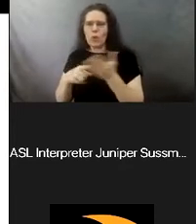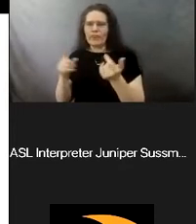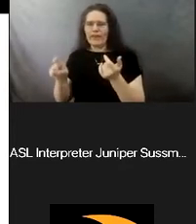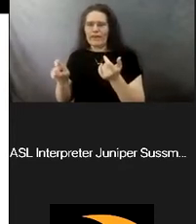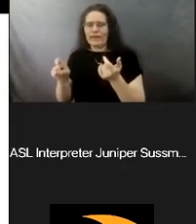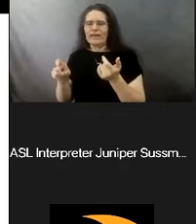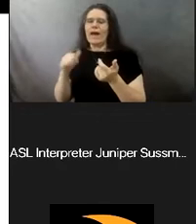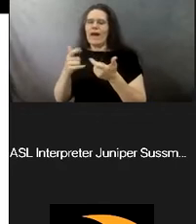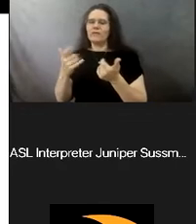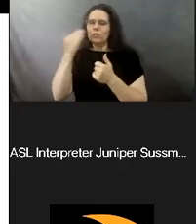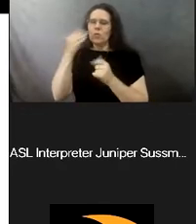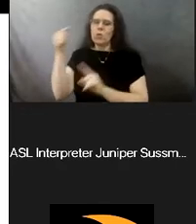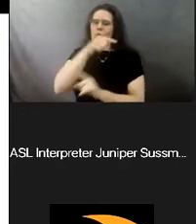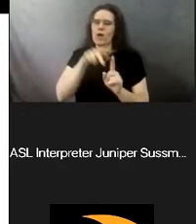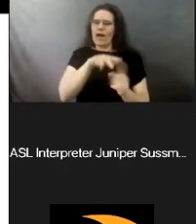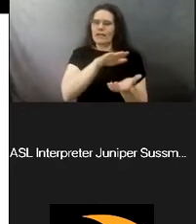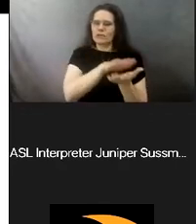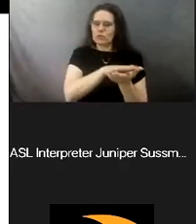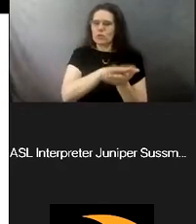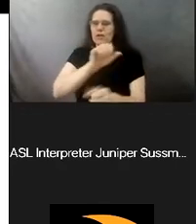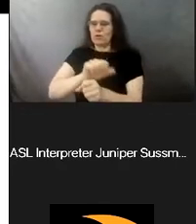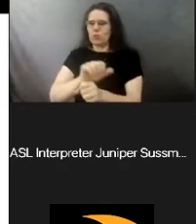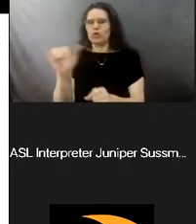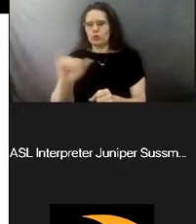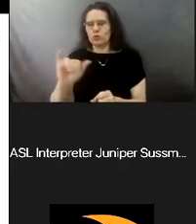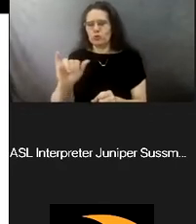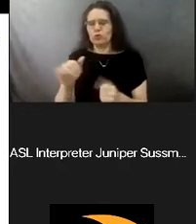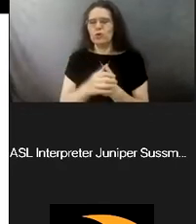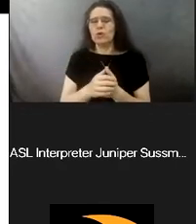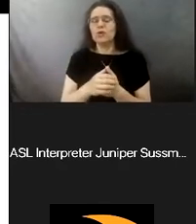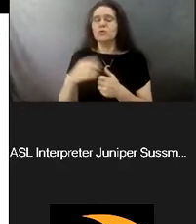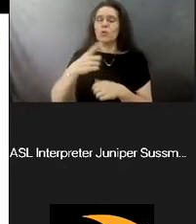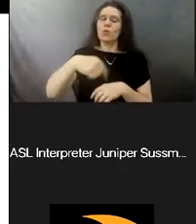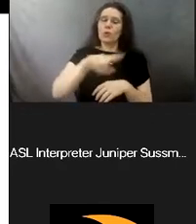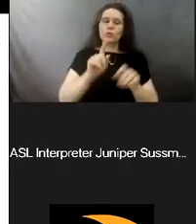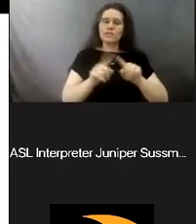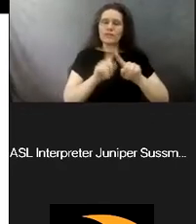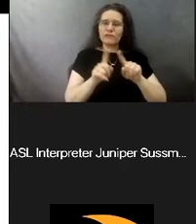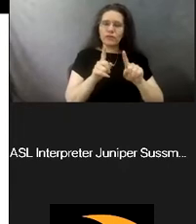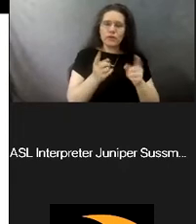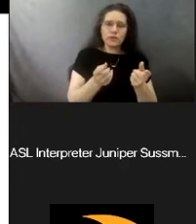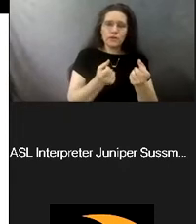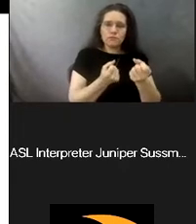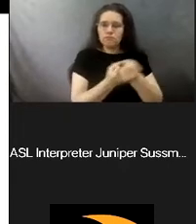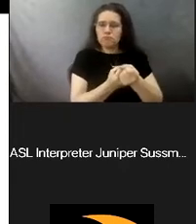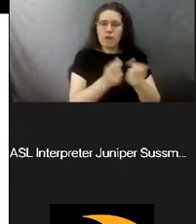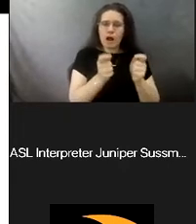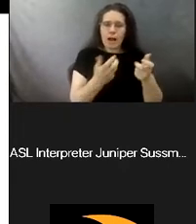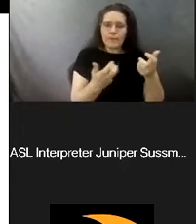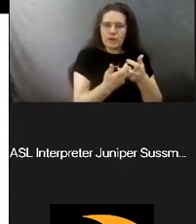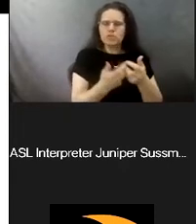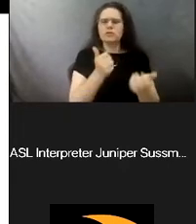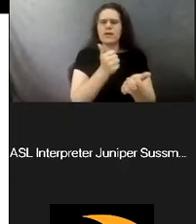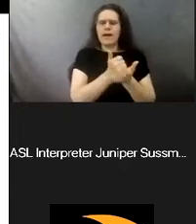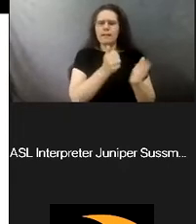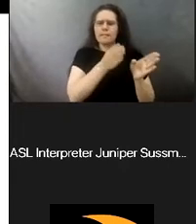about here, but like I said, also work. And those accommodations then will help them be able to safely manage their diabetes, and then